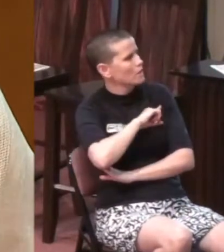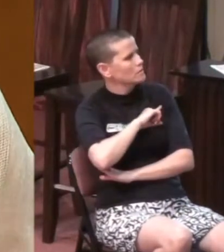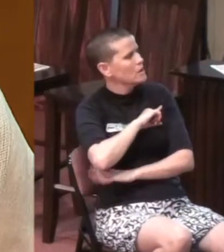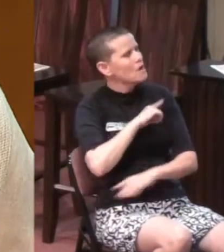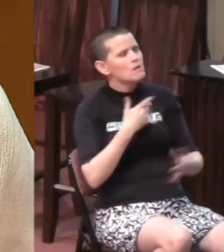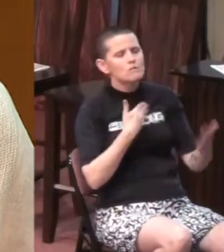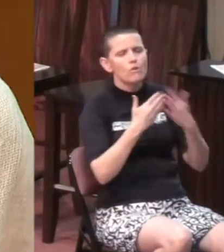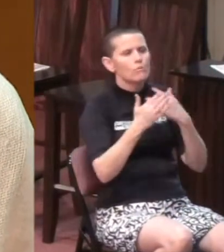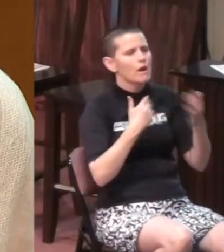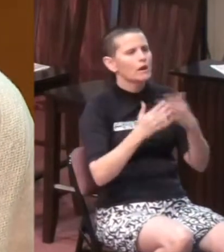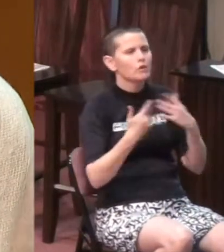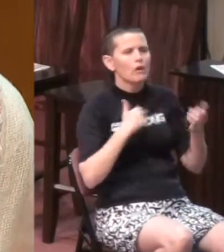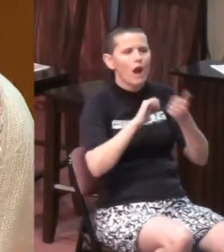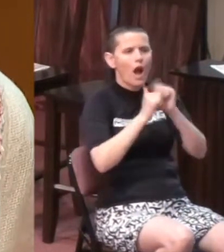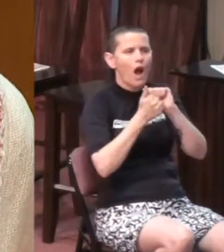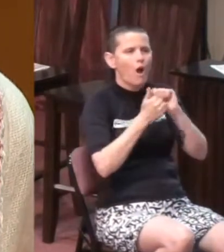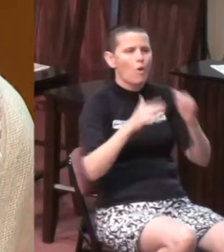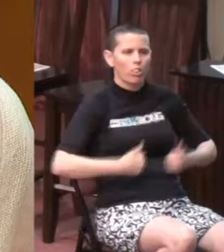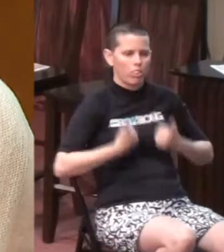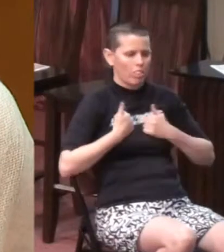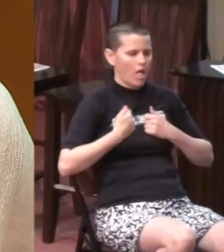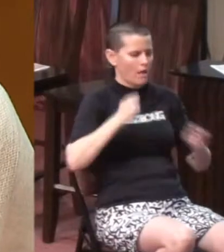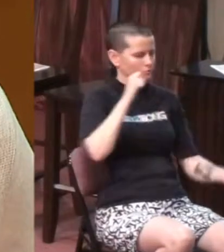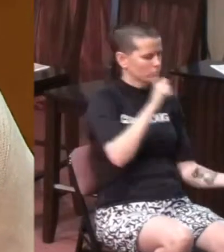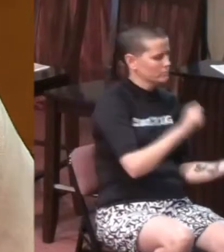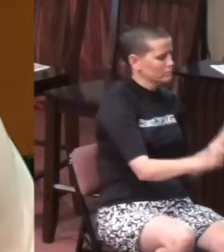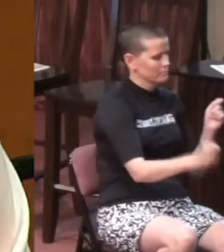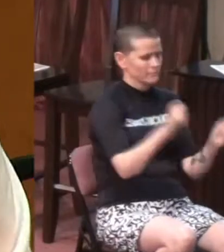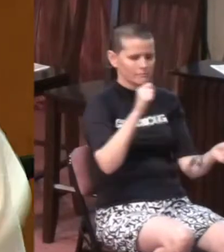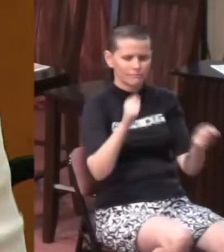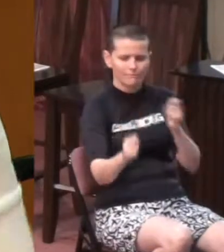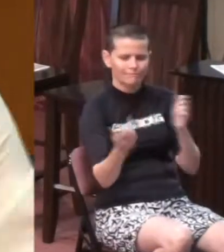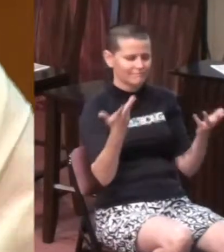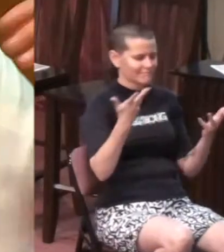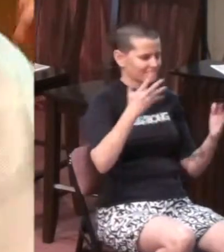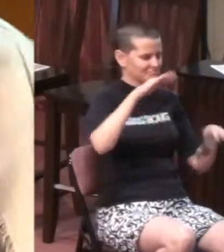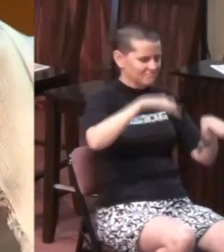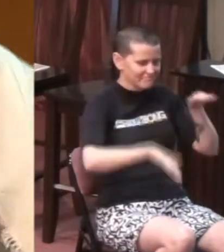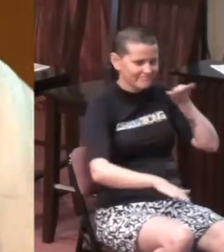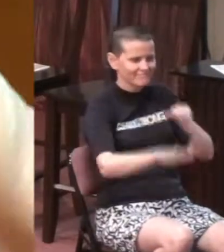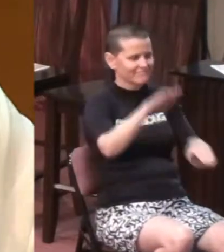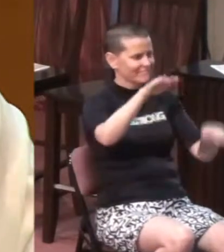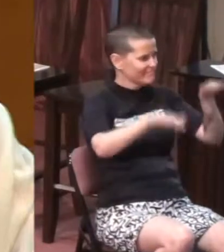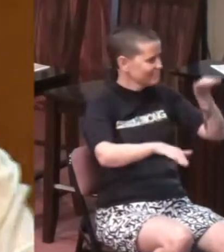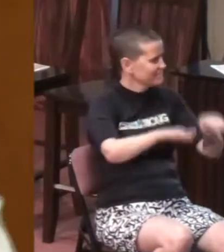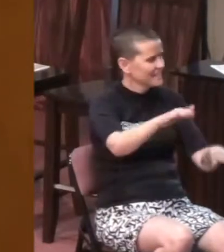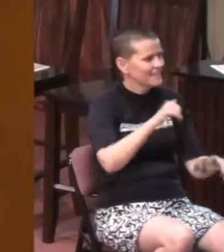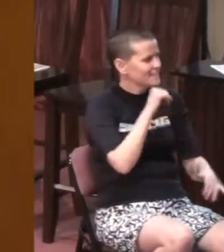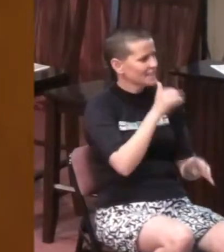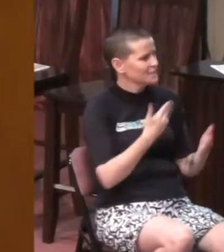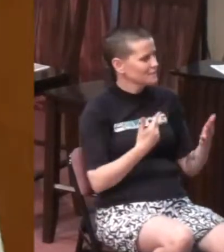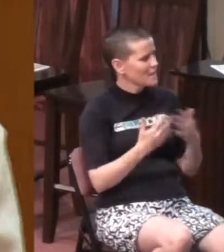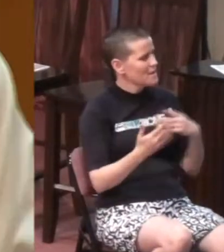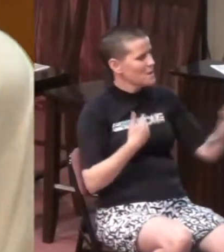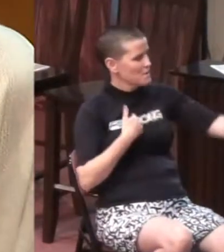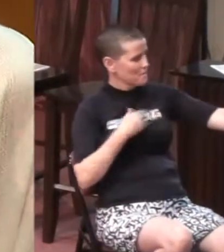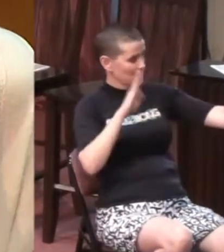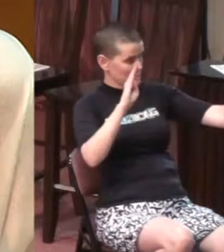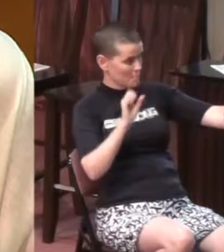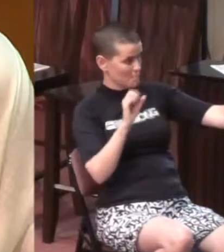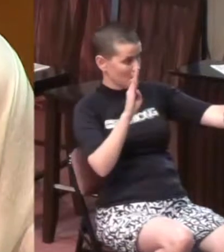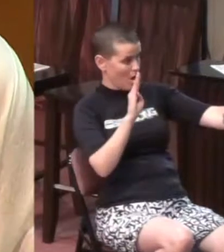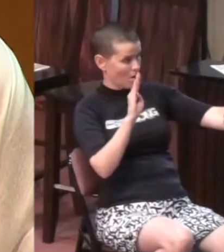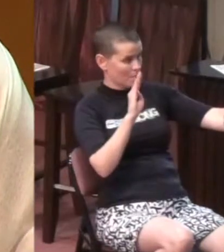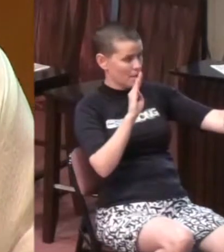kaleidoscope. This is the pathway of creation. You see, Bob Withrow and